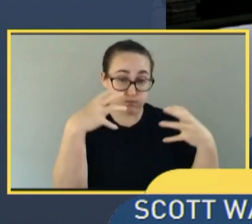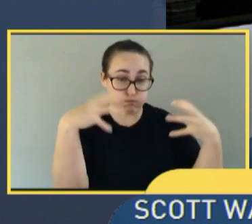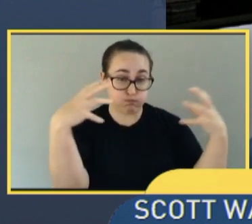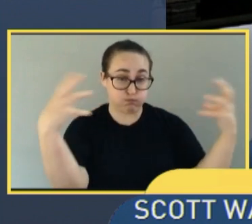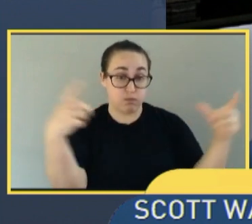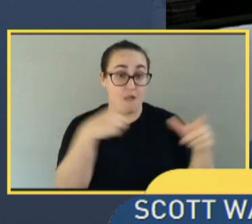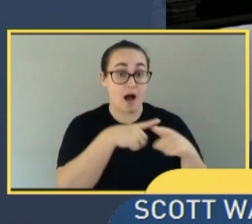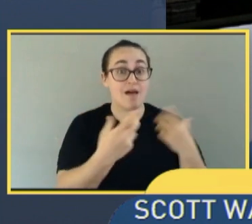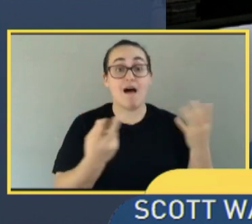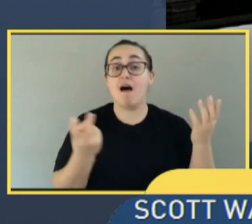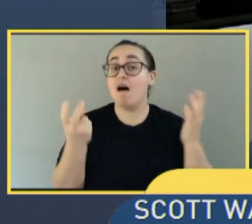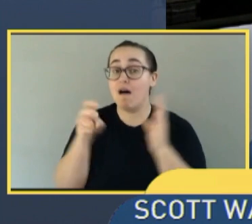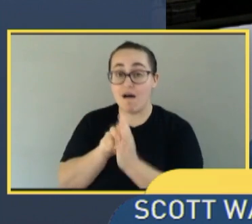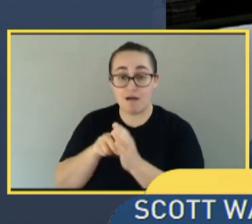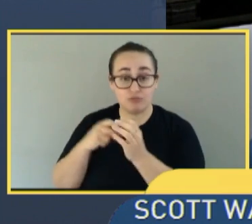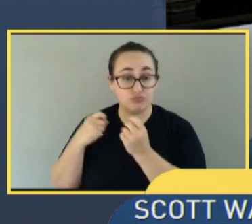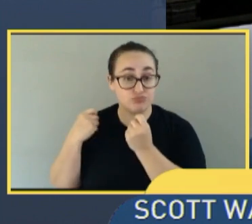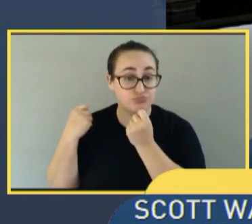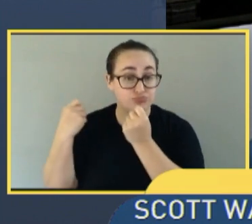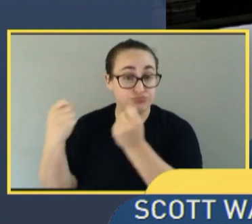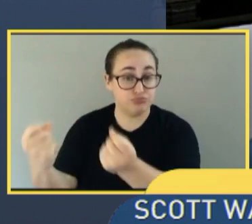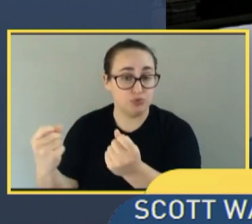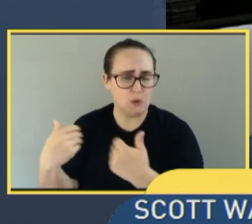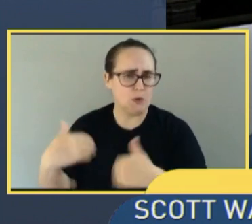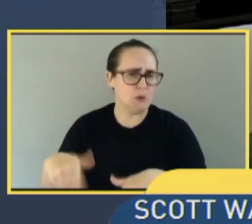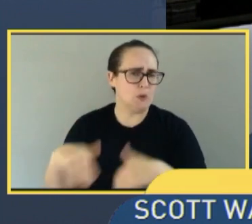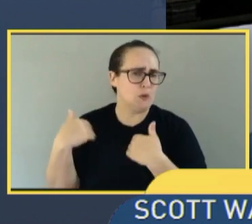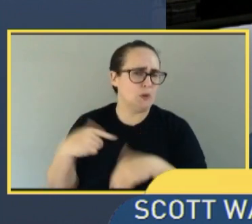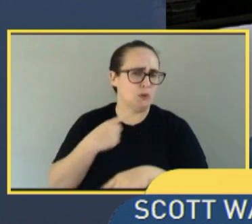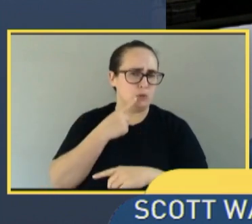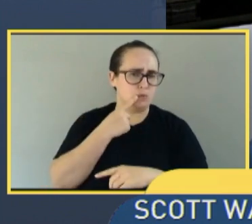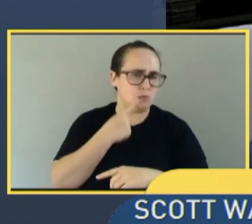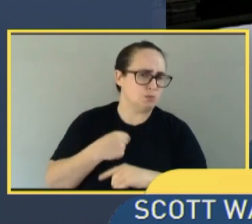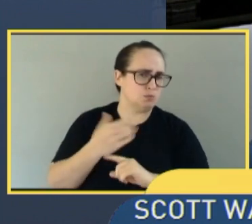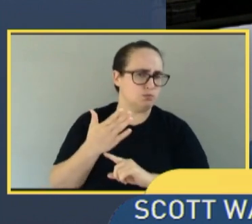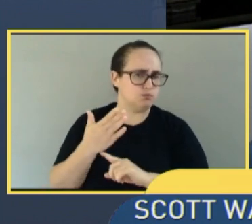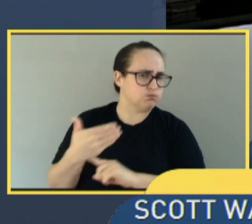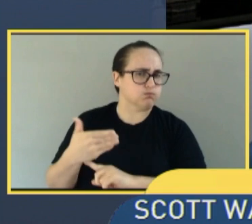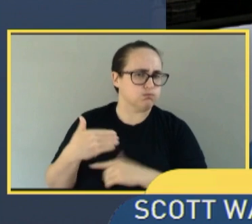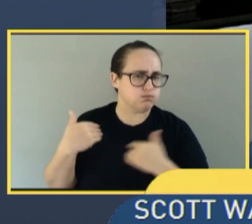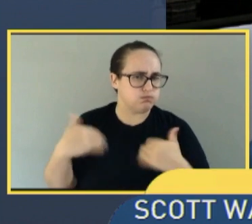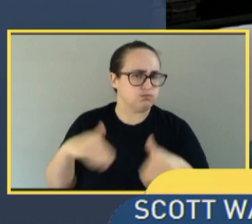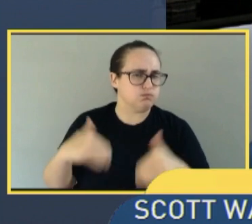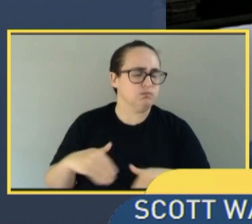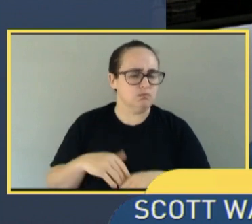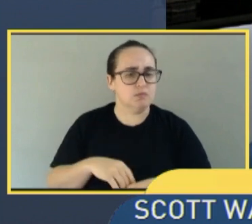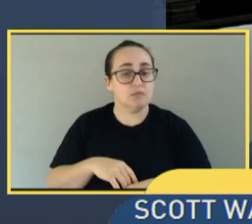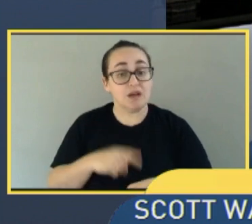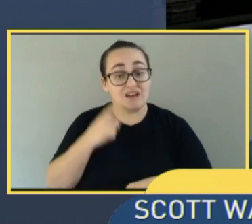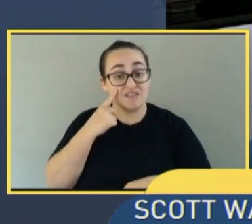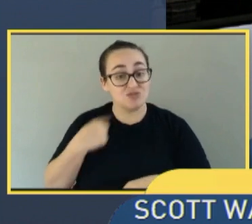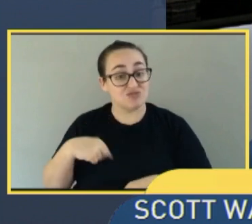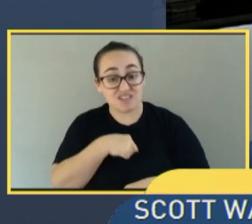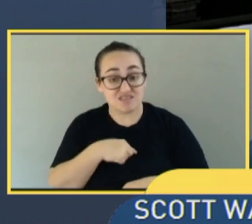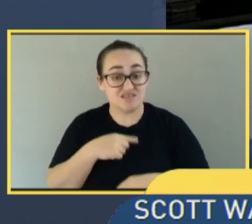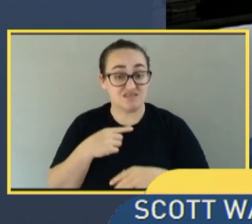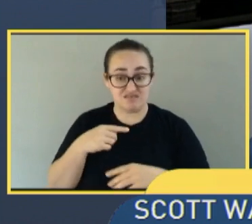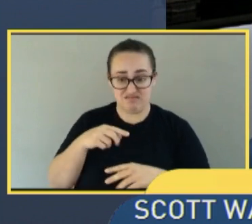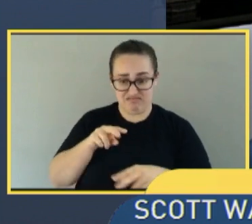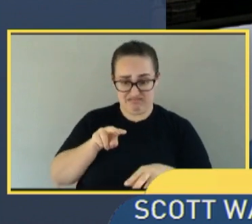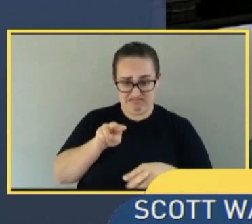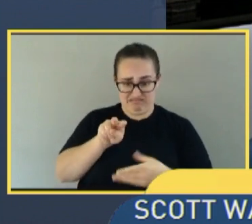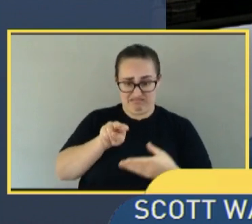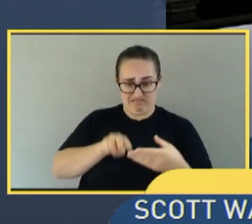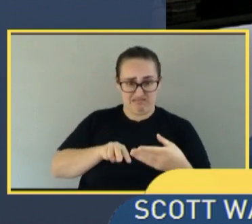off all kinds of warning lights and sirens for us. For us, the description of these cannabis events is like covering your eyes, the scary part of a